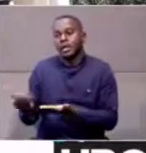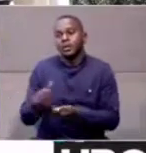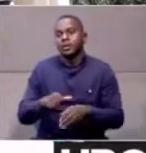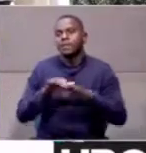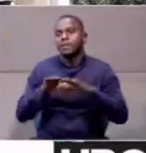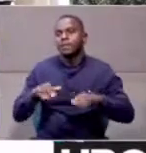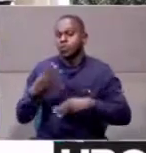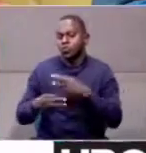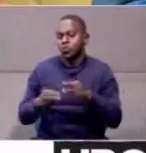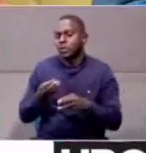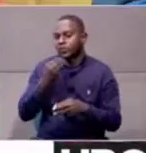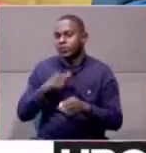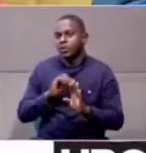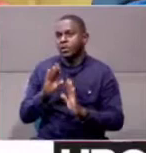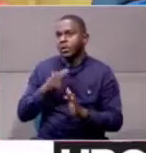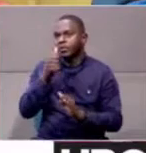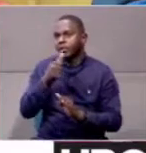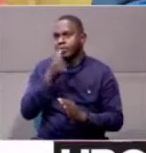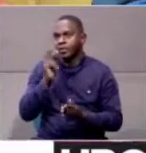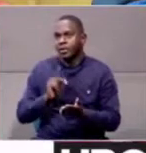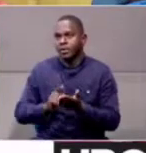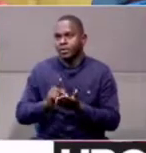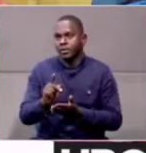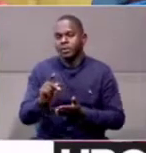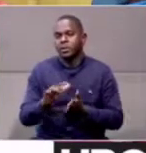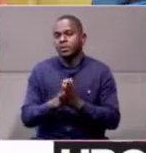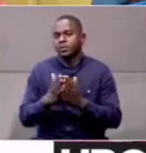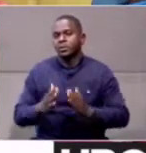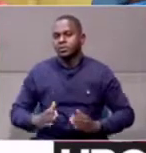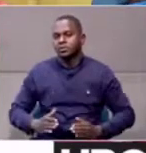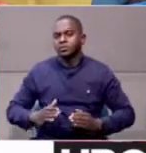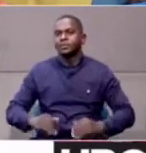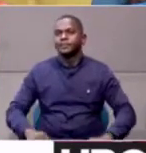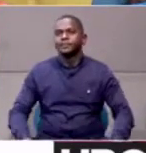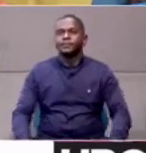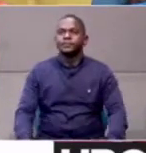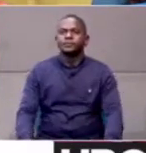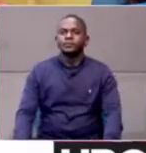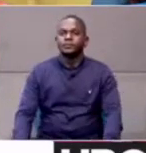through World Food Program and private buyers. Story by Douglas Setumba for UBC News.